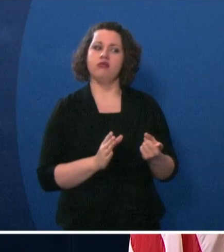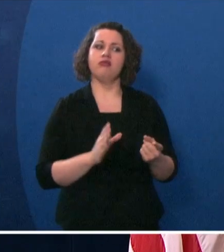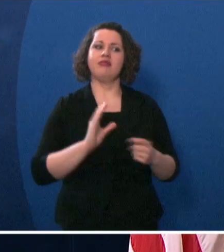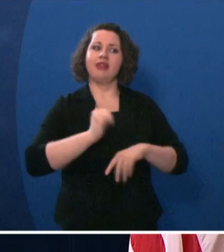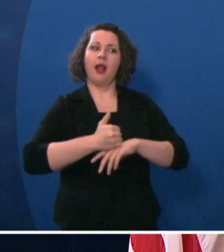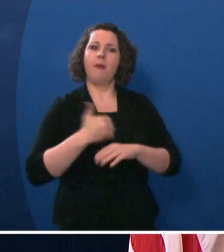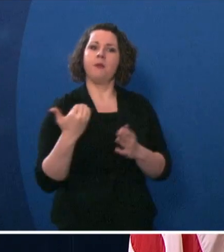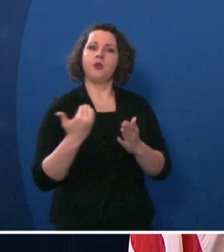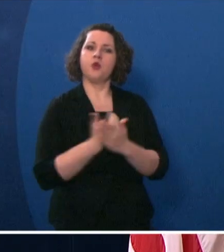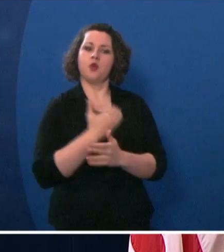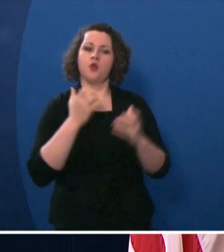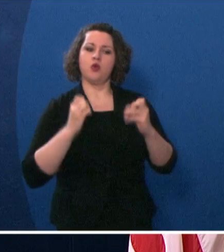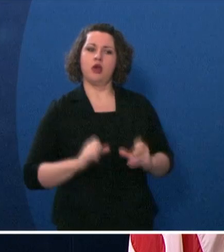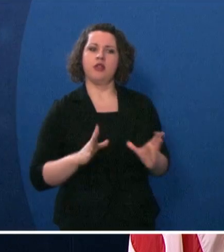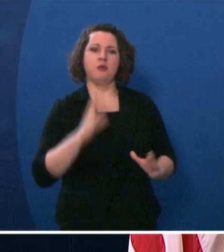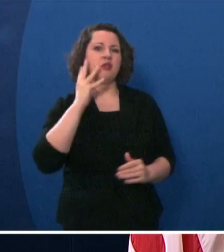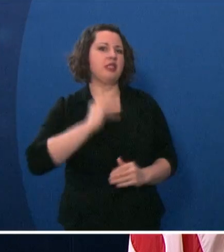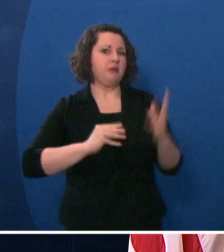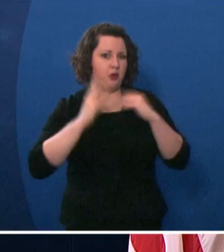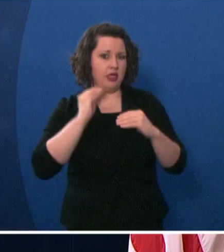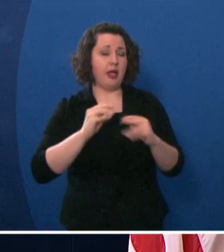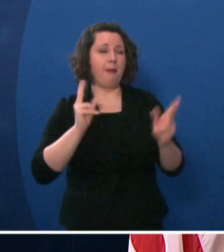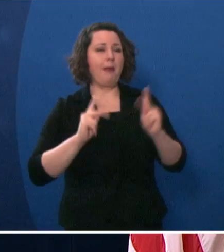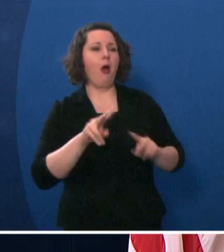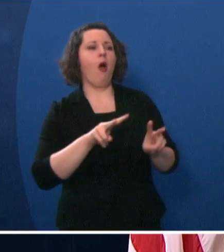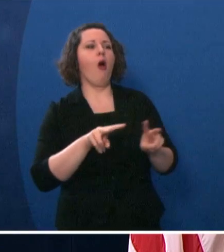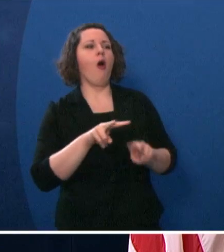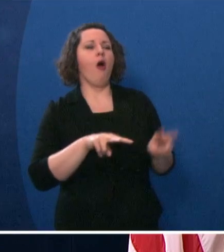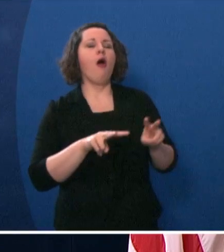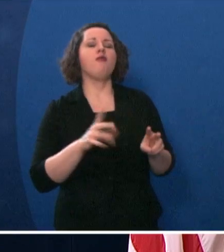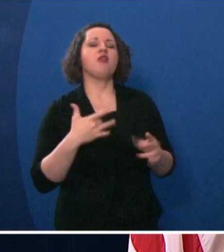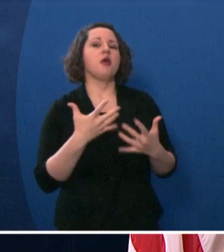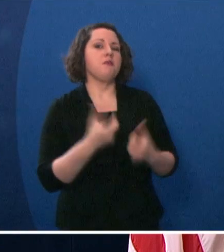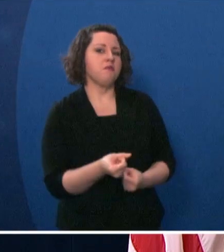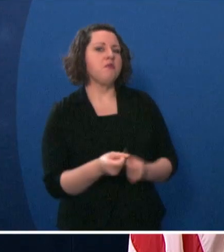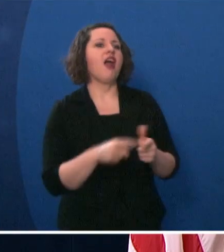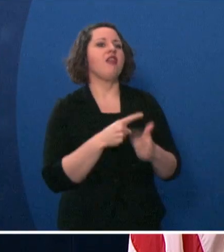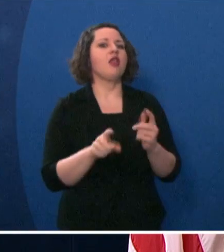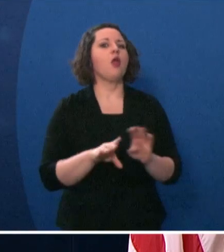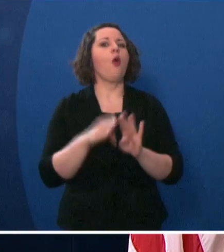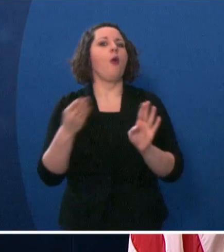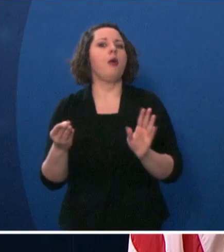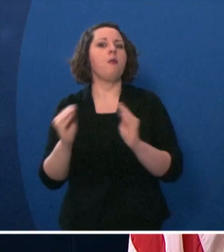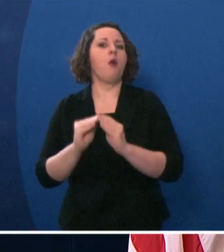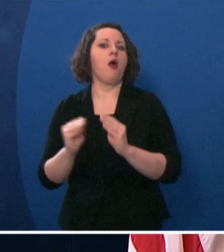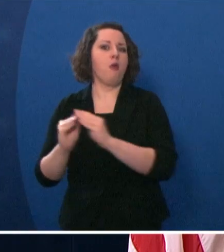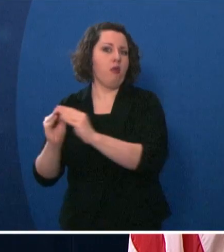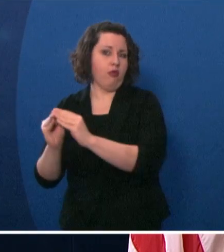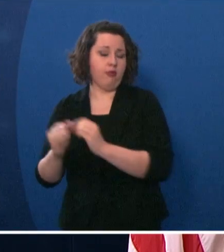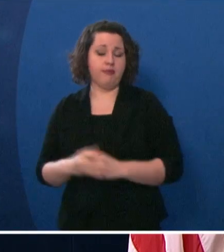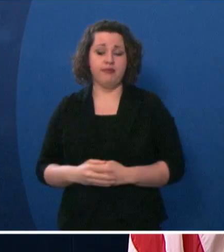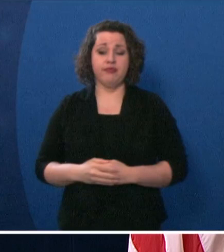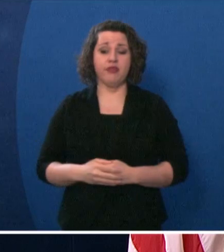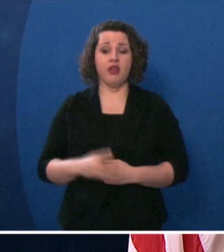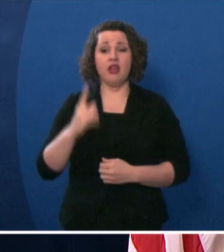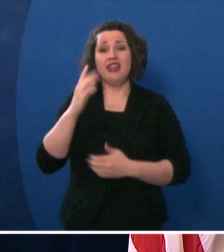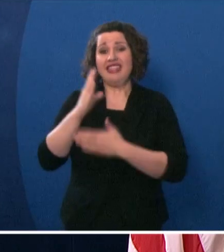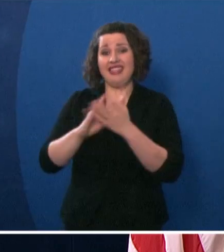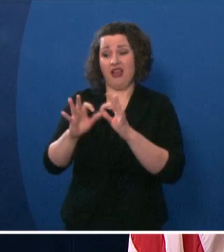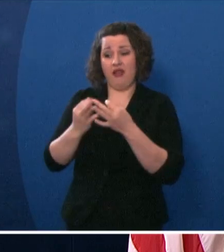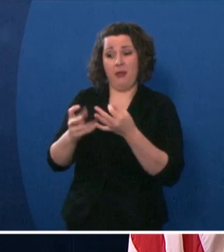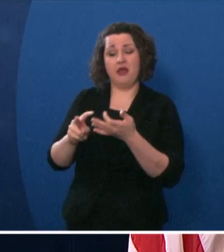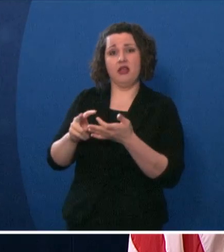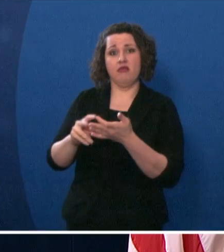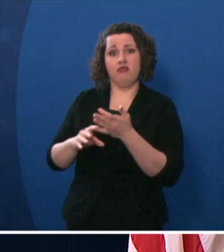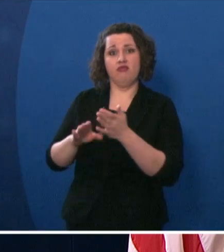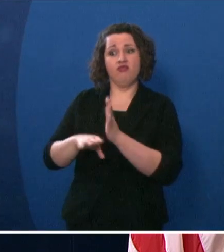experience, building confidence in it, and then continuing to reopen on a larger scale. For some families, recovery means an opportunity to go